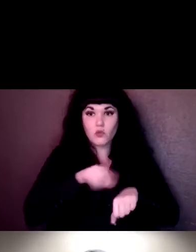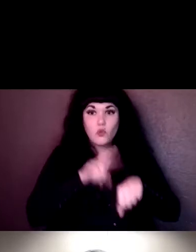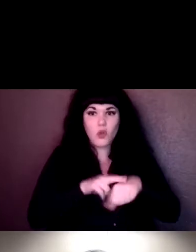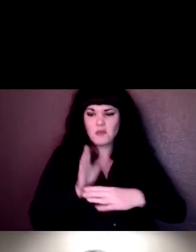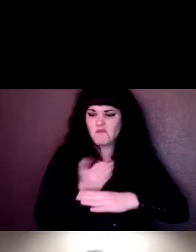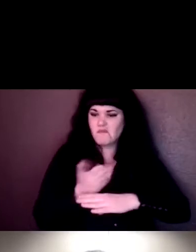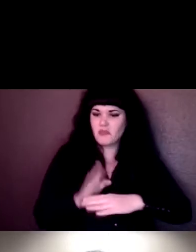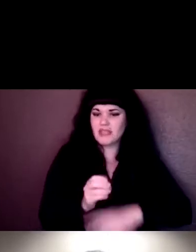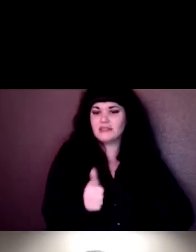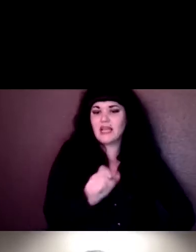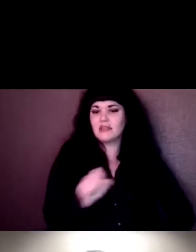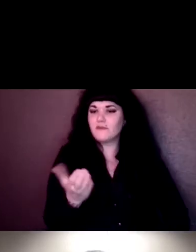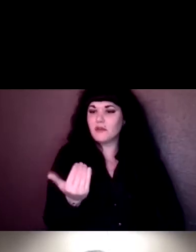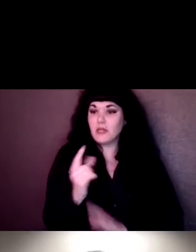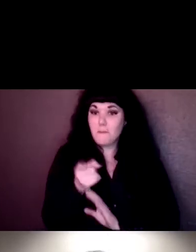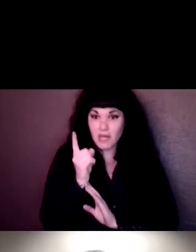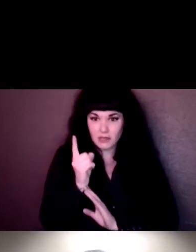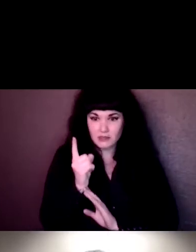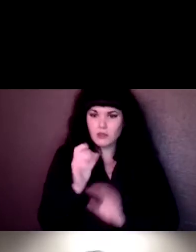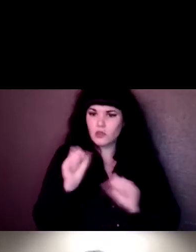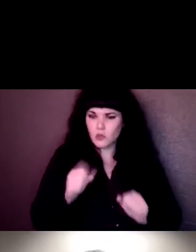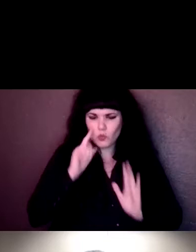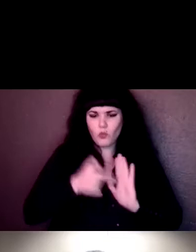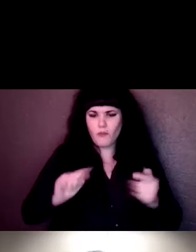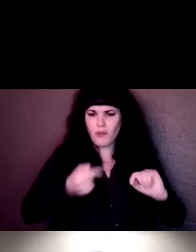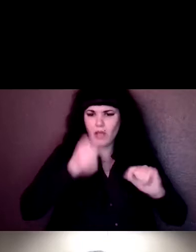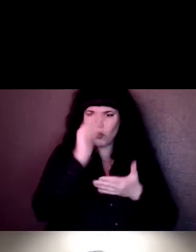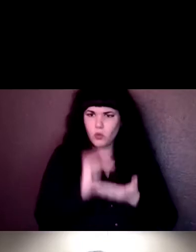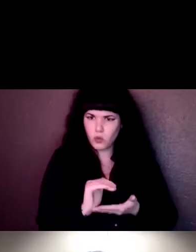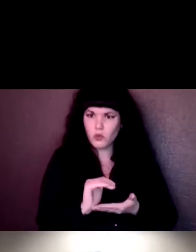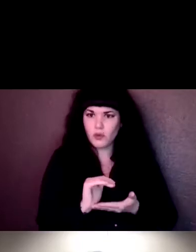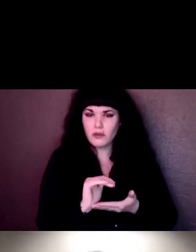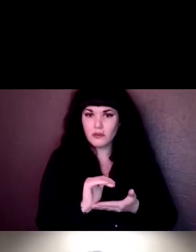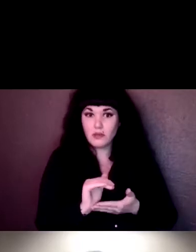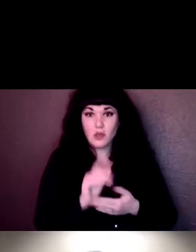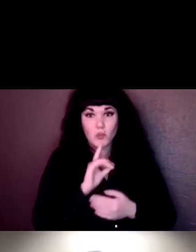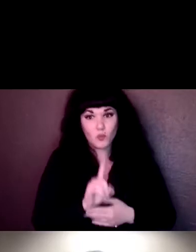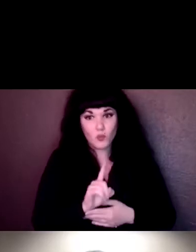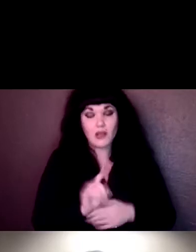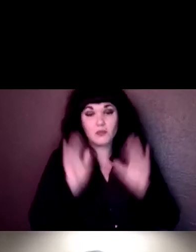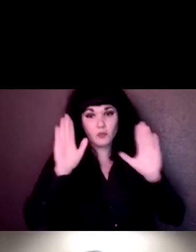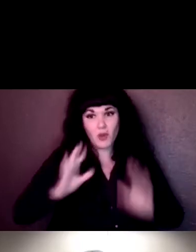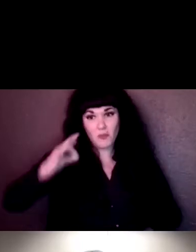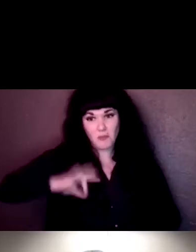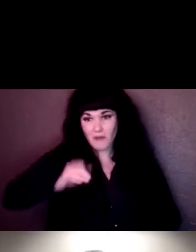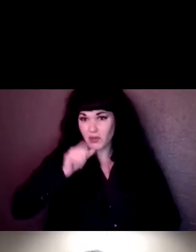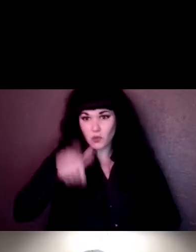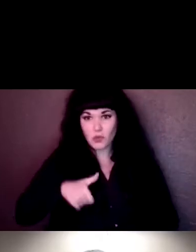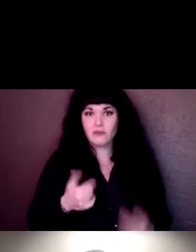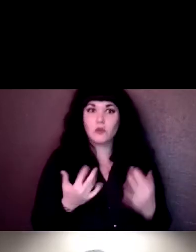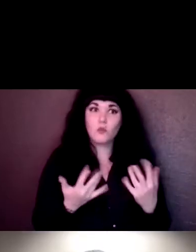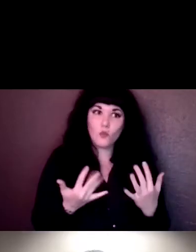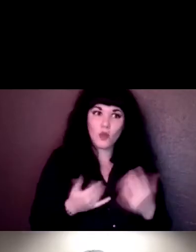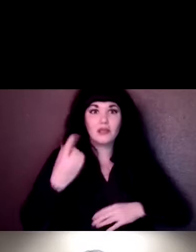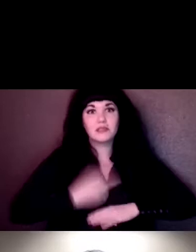to 15 minutes. And that, of course, is a huge advantage. We don't have to wait for days, weeks, or months to